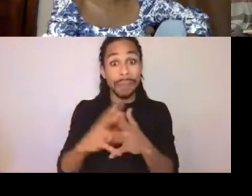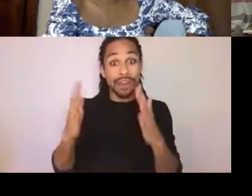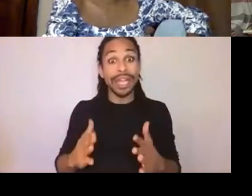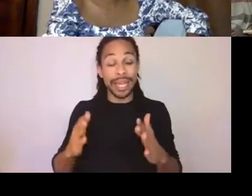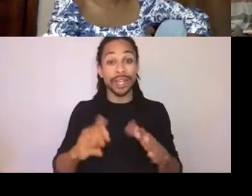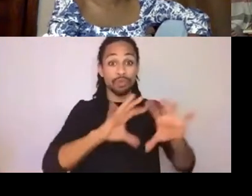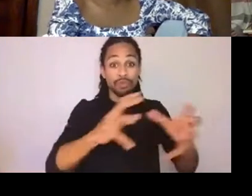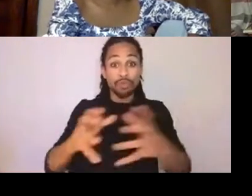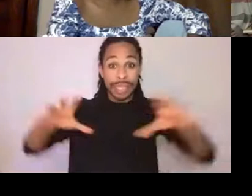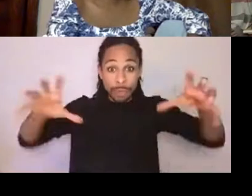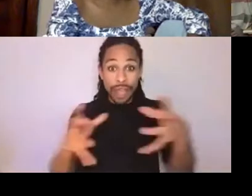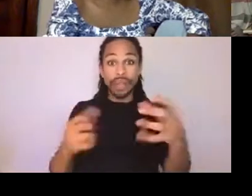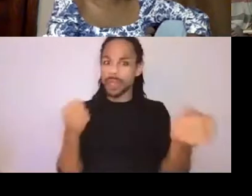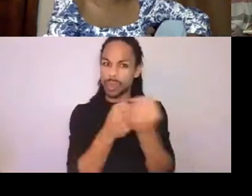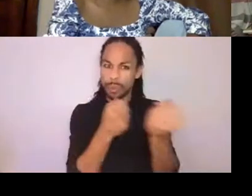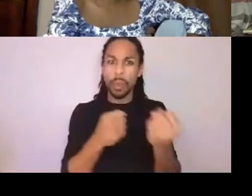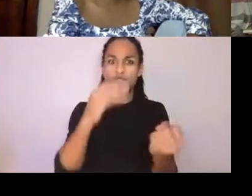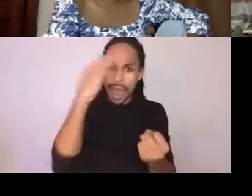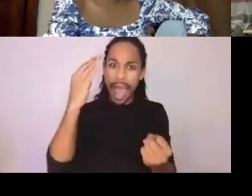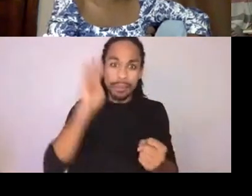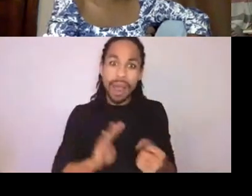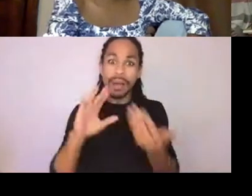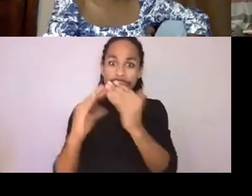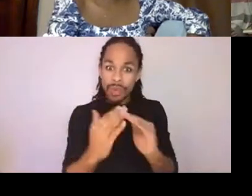in the streets and through social media. But